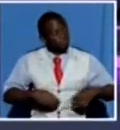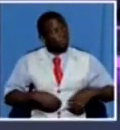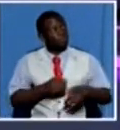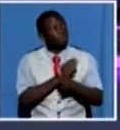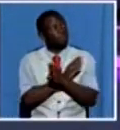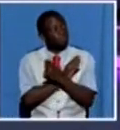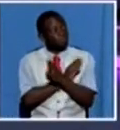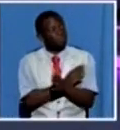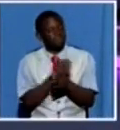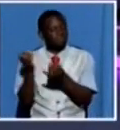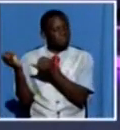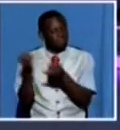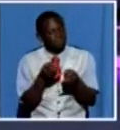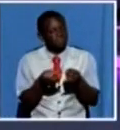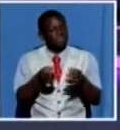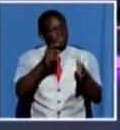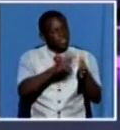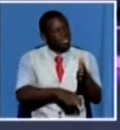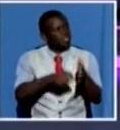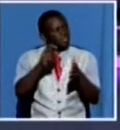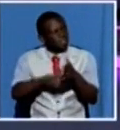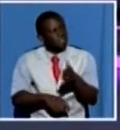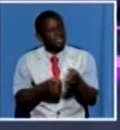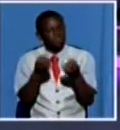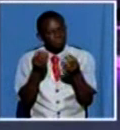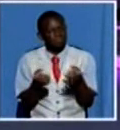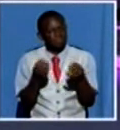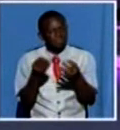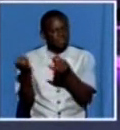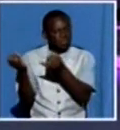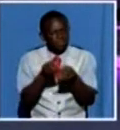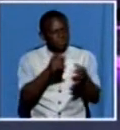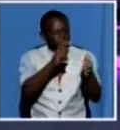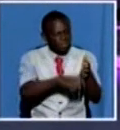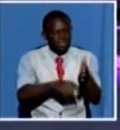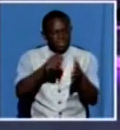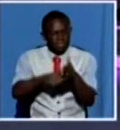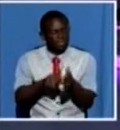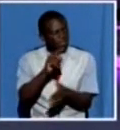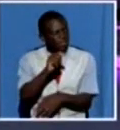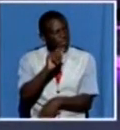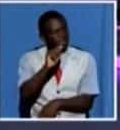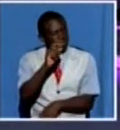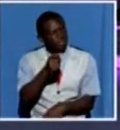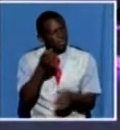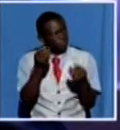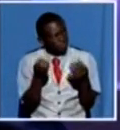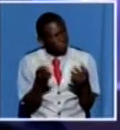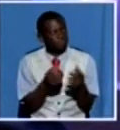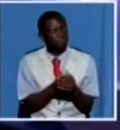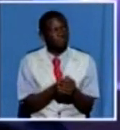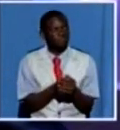is having to deal with. What taxes? You need to remind me that, look, yes, we